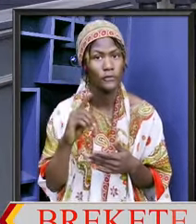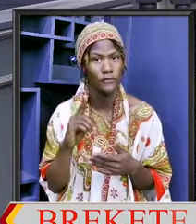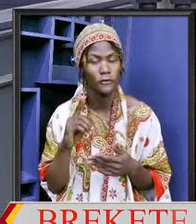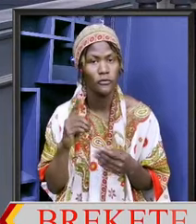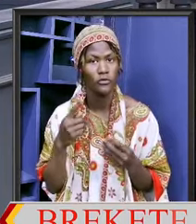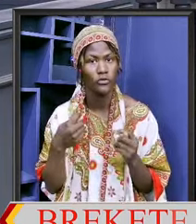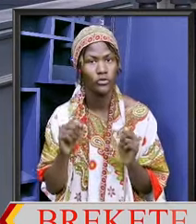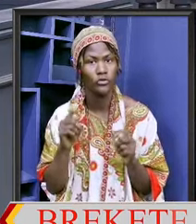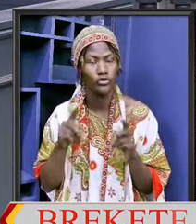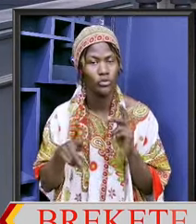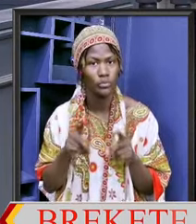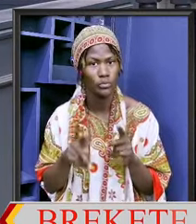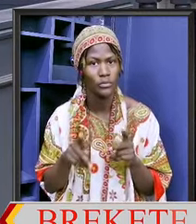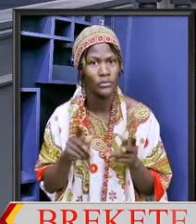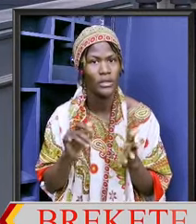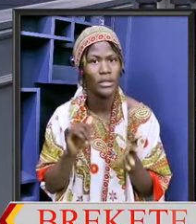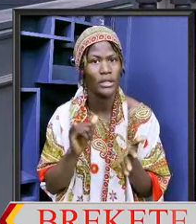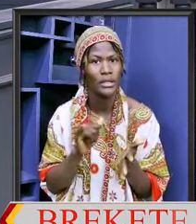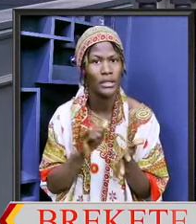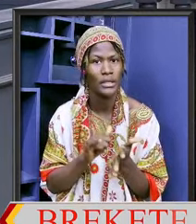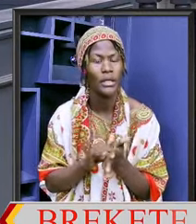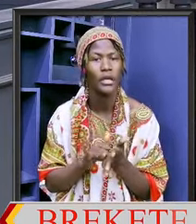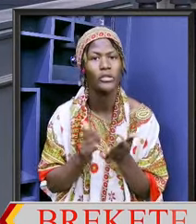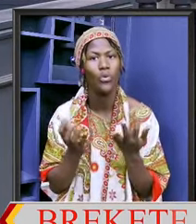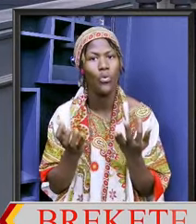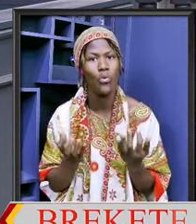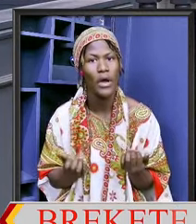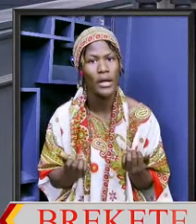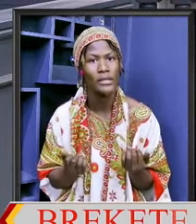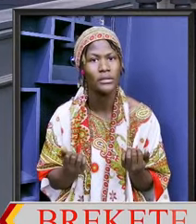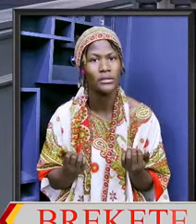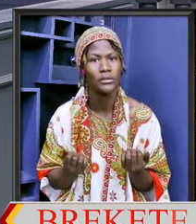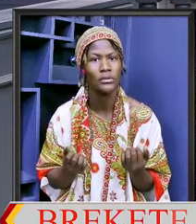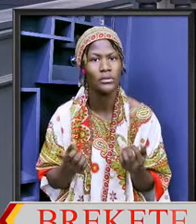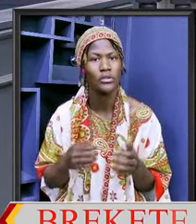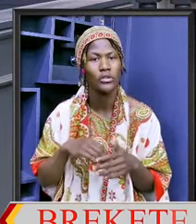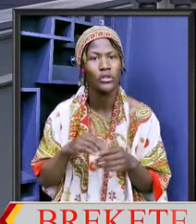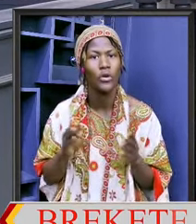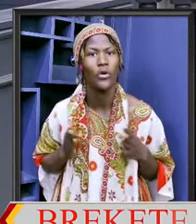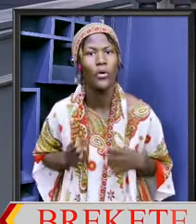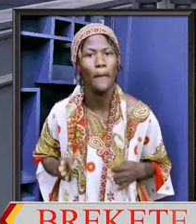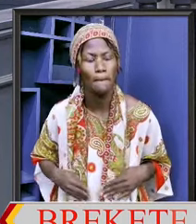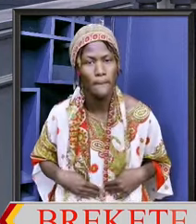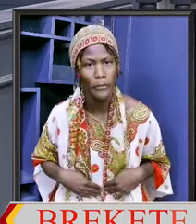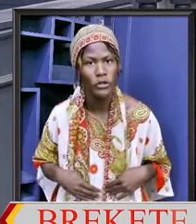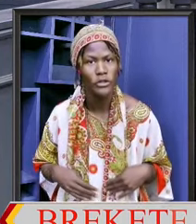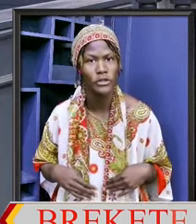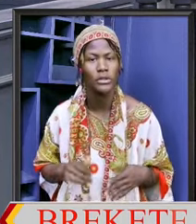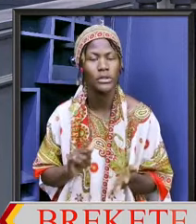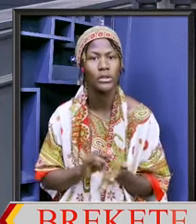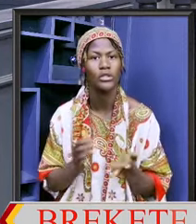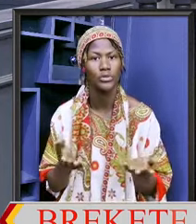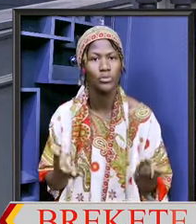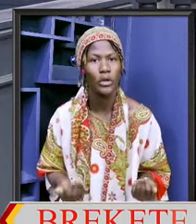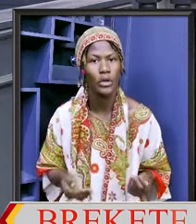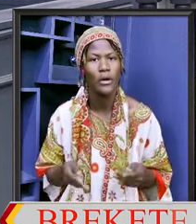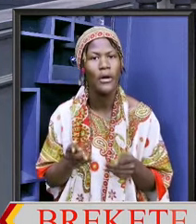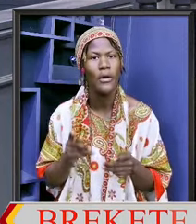for, we go need somebody we go do proper car tracking for them. When we